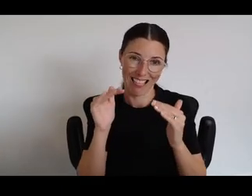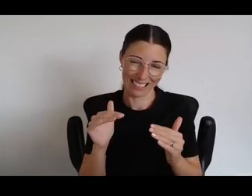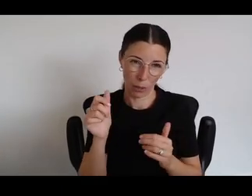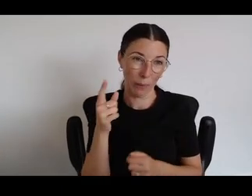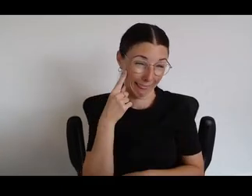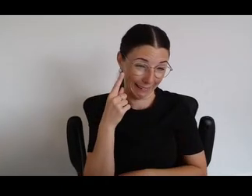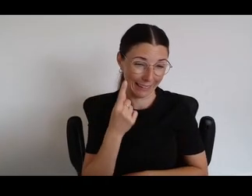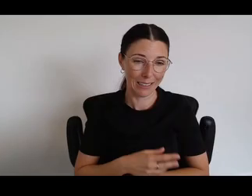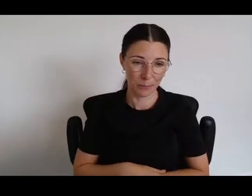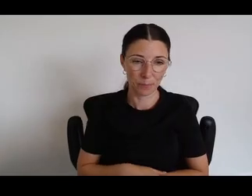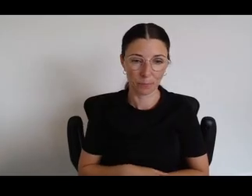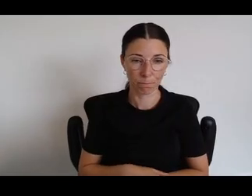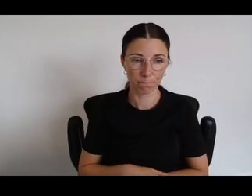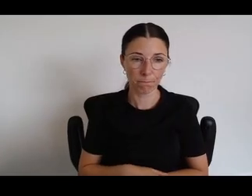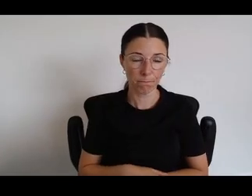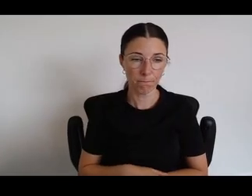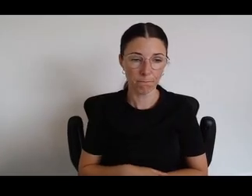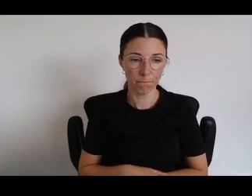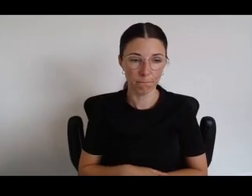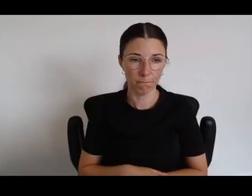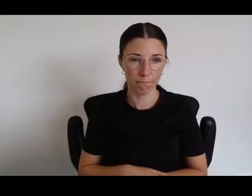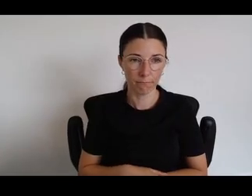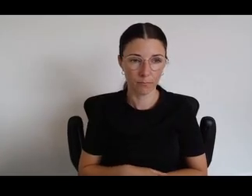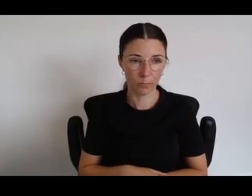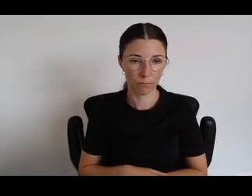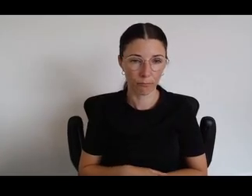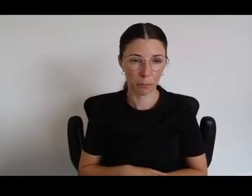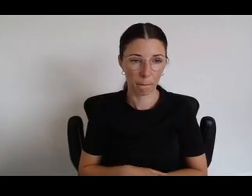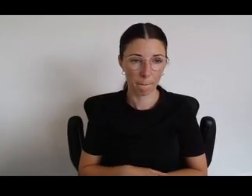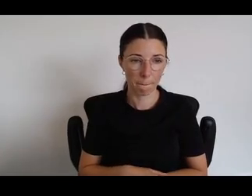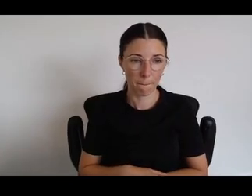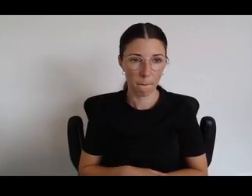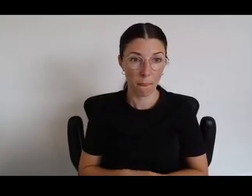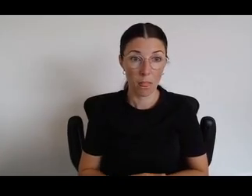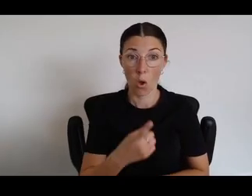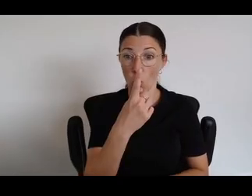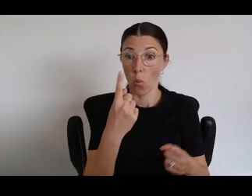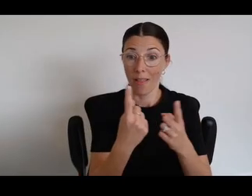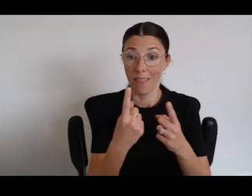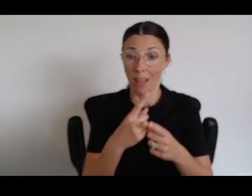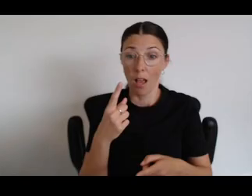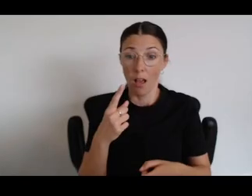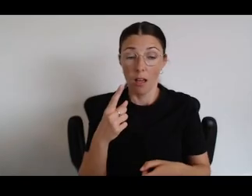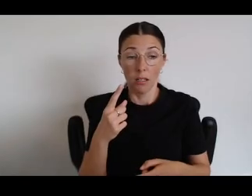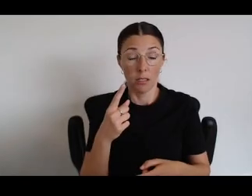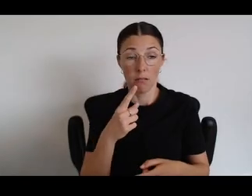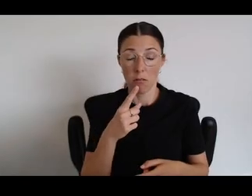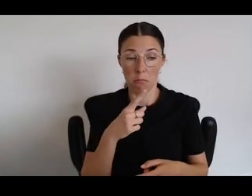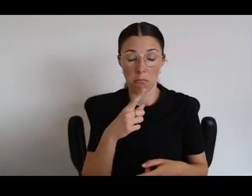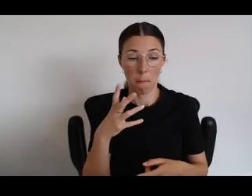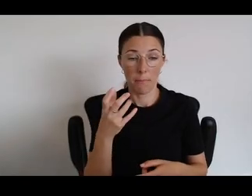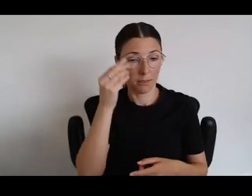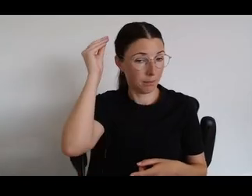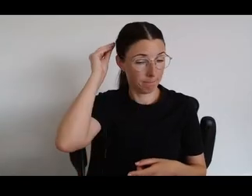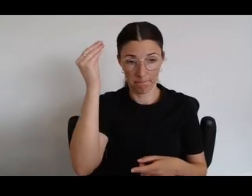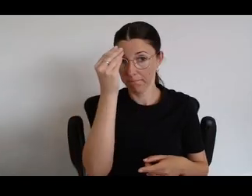evidence, but enough is enough. So one thing that we all need to be aware, and it has been discussed and will be discussed